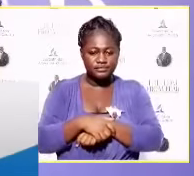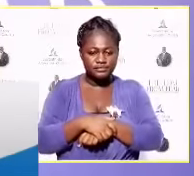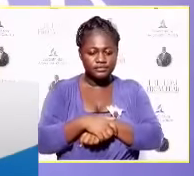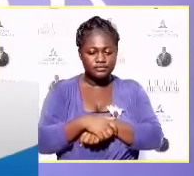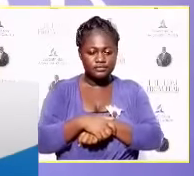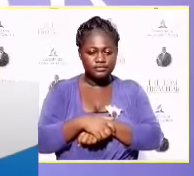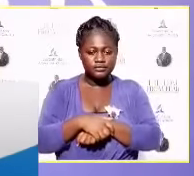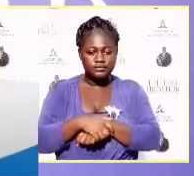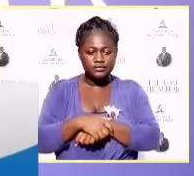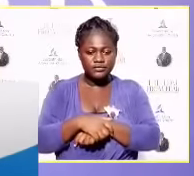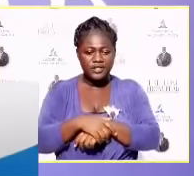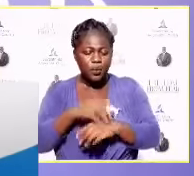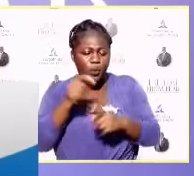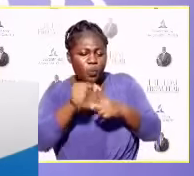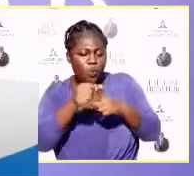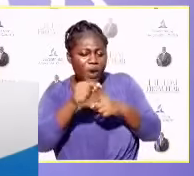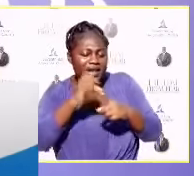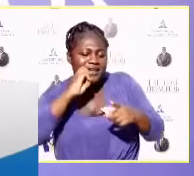The word evil